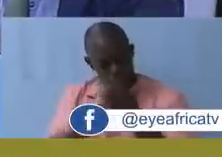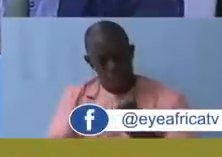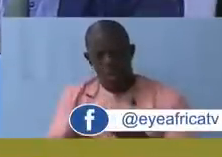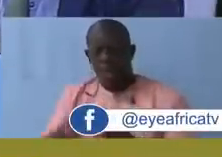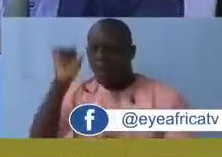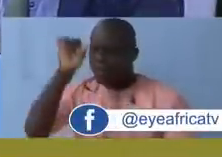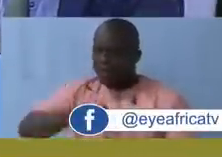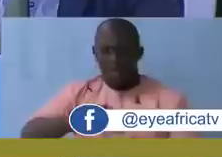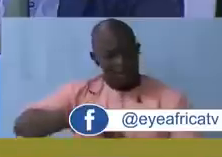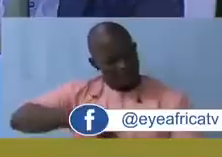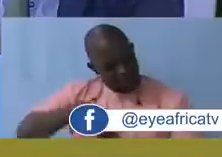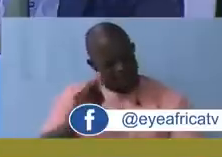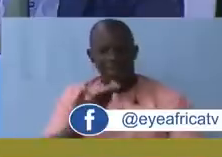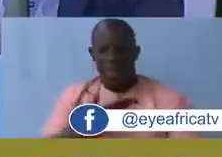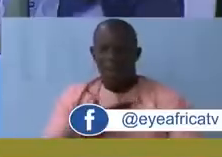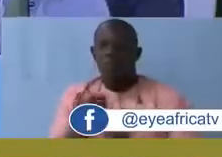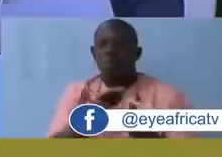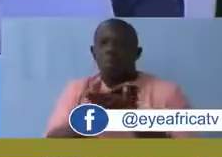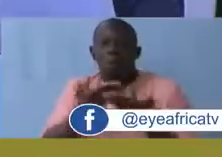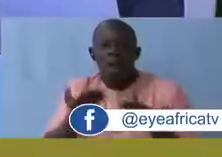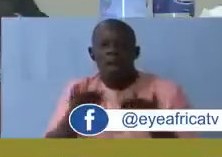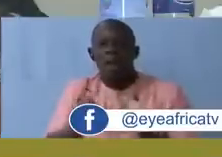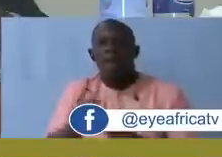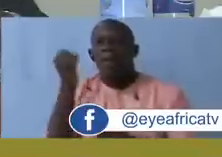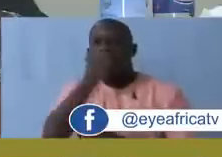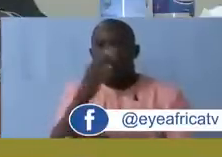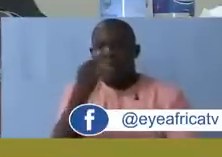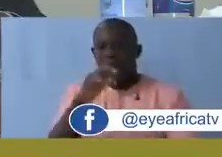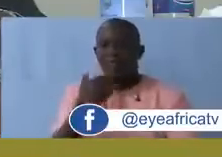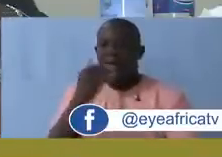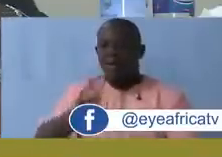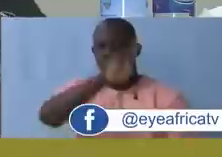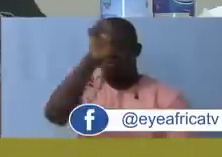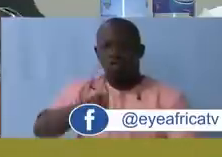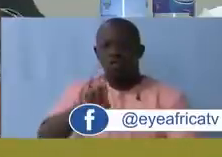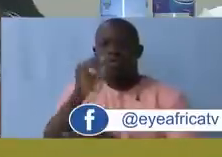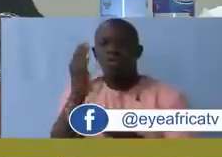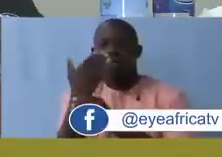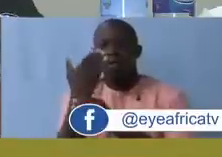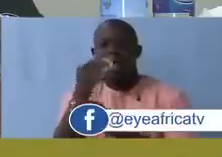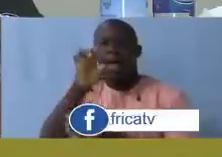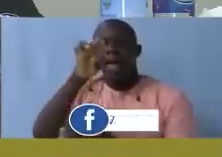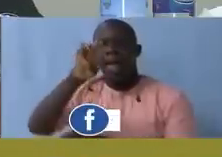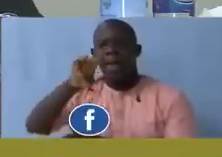feeling, because if you ask Dr. Maria Jallo,